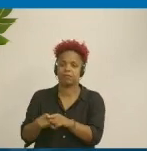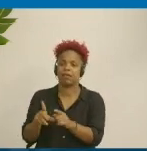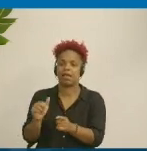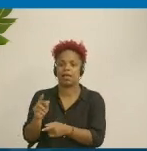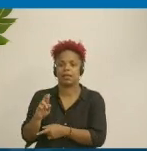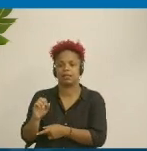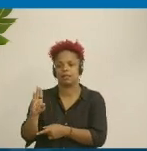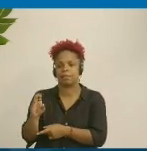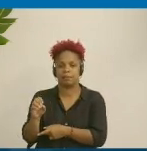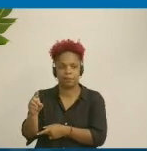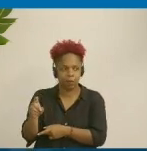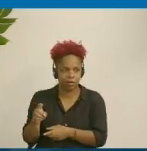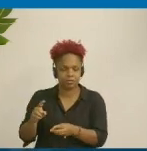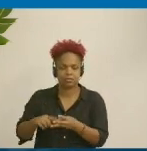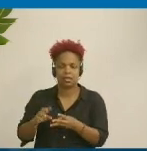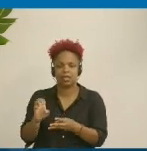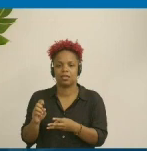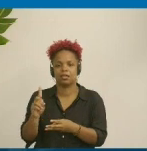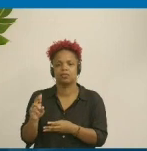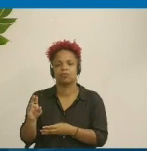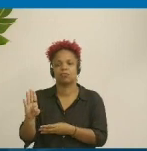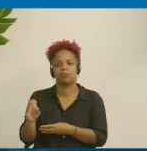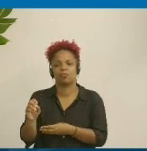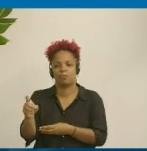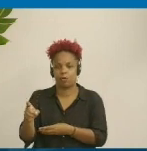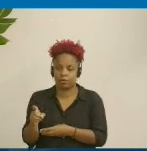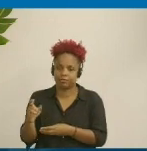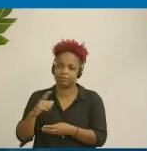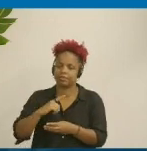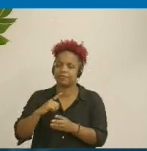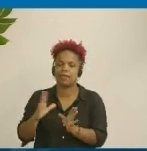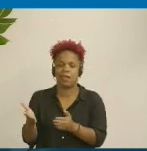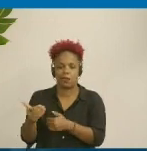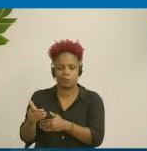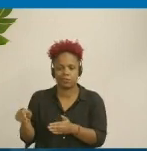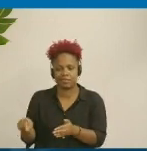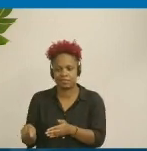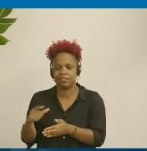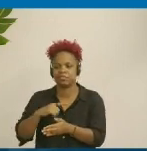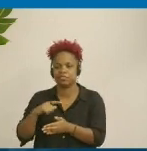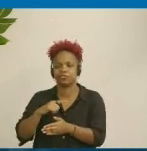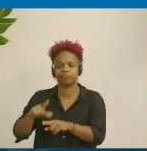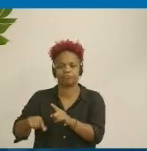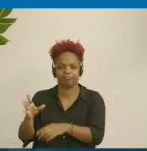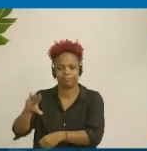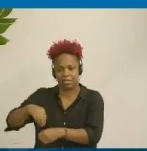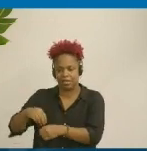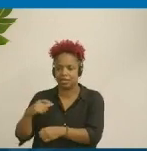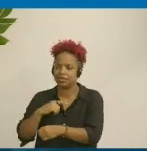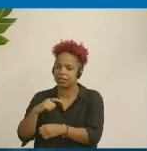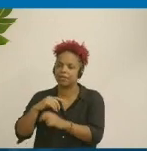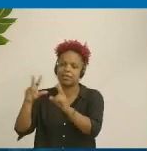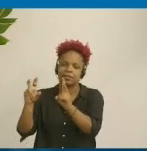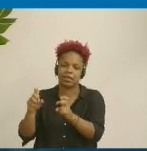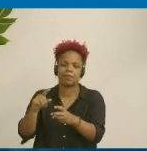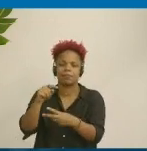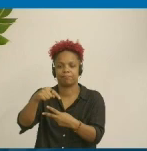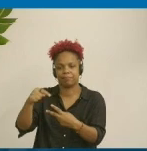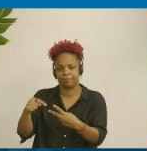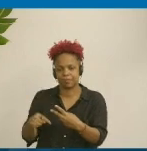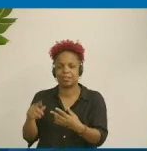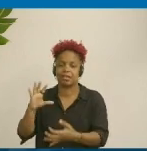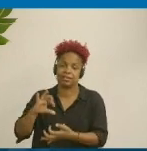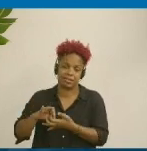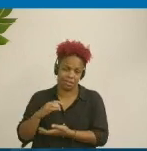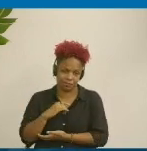to health professionals. AgriBox already on its experimental stage, which provides